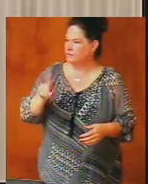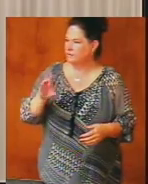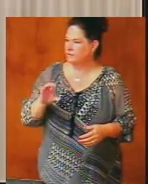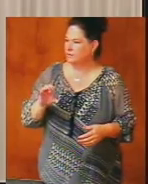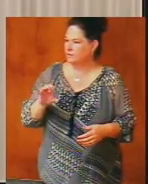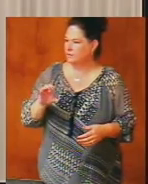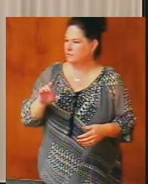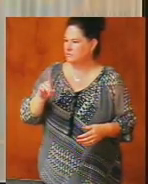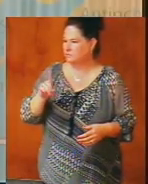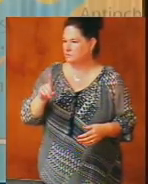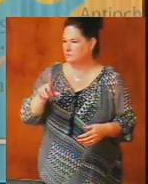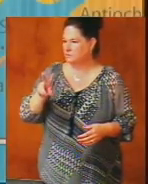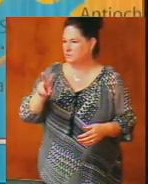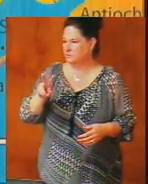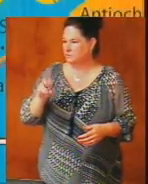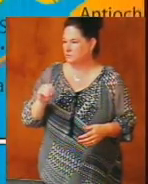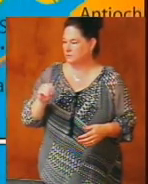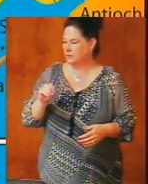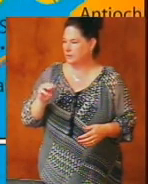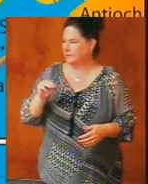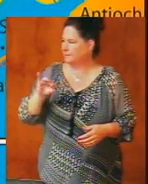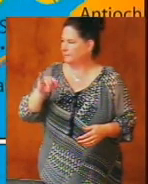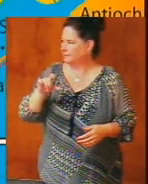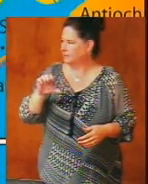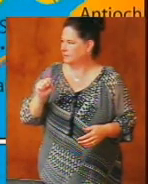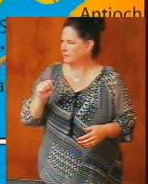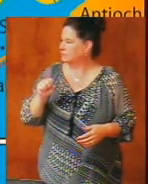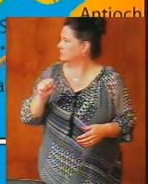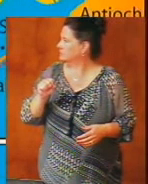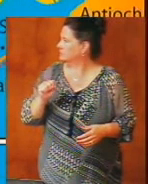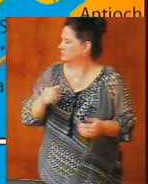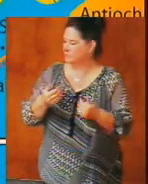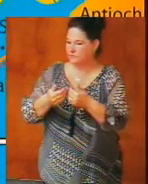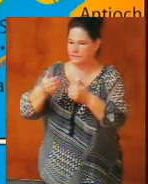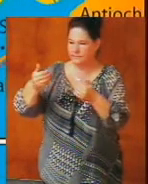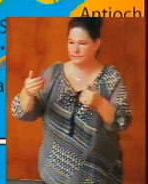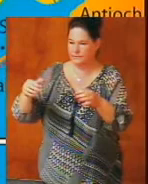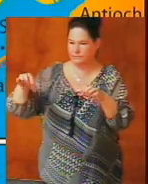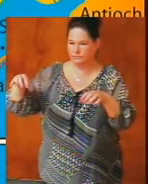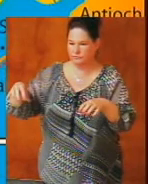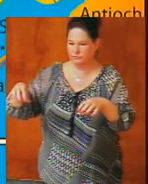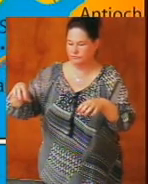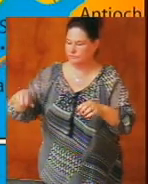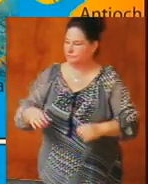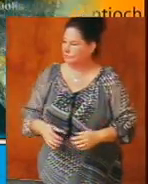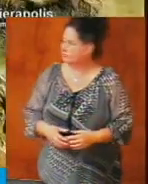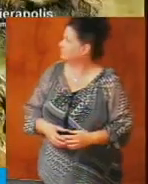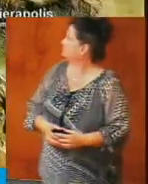100, 120 miles away.